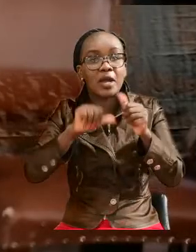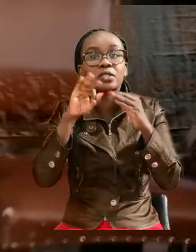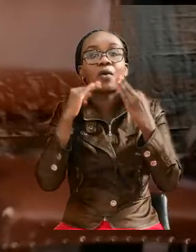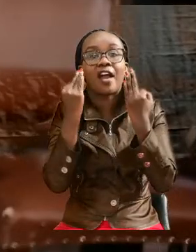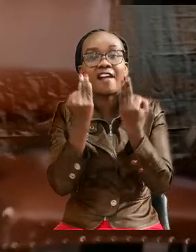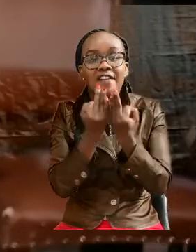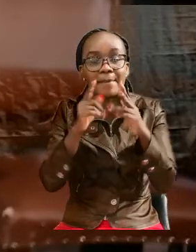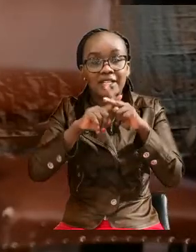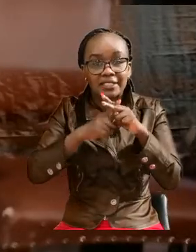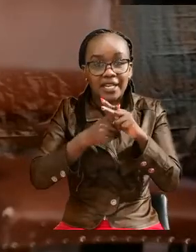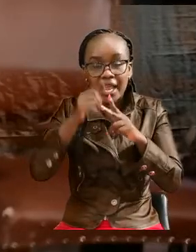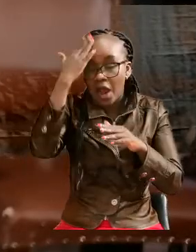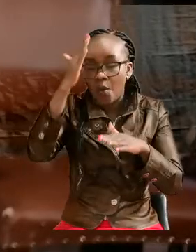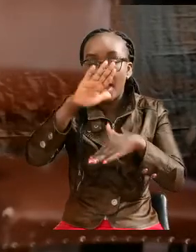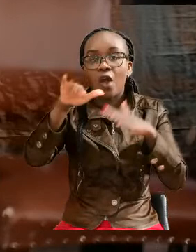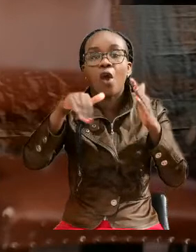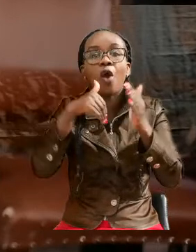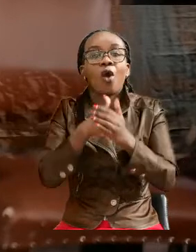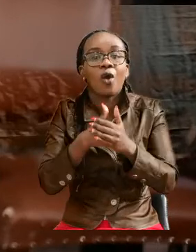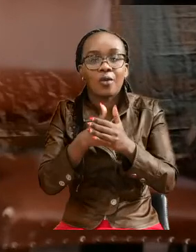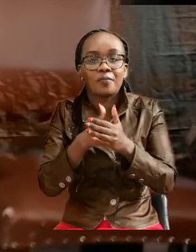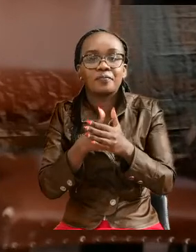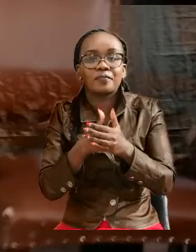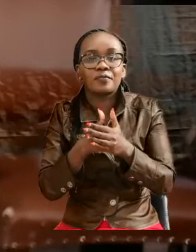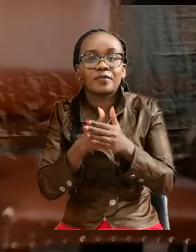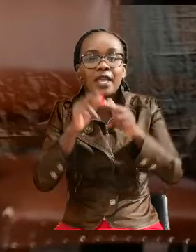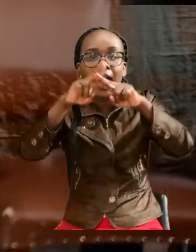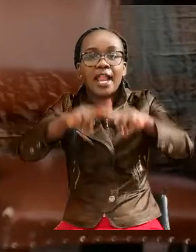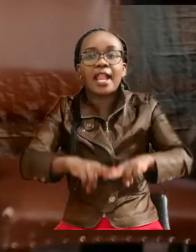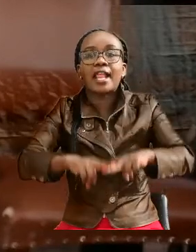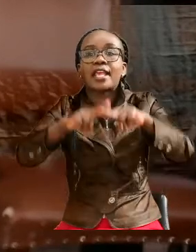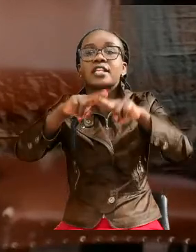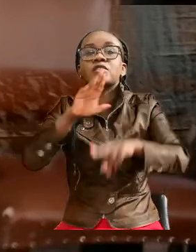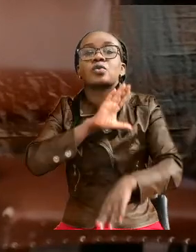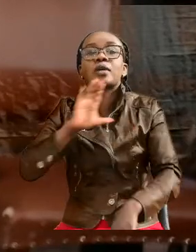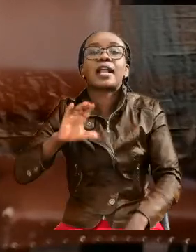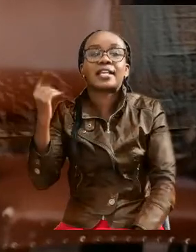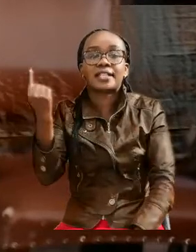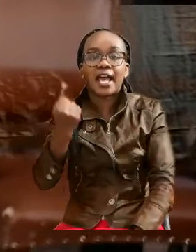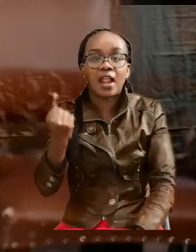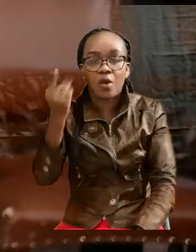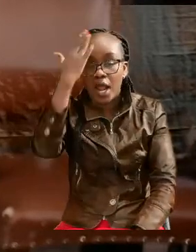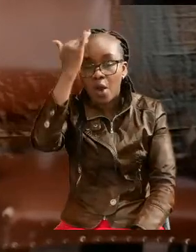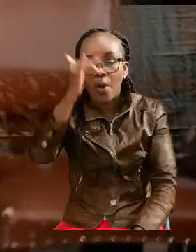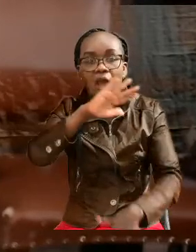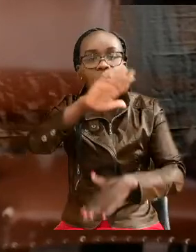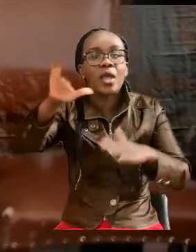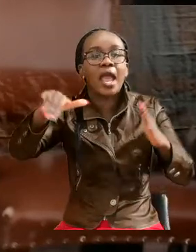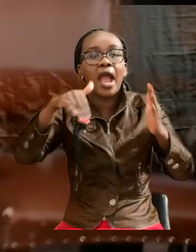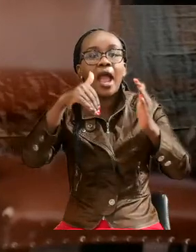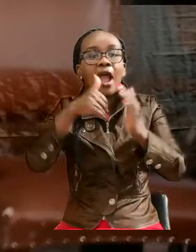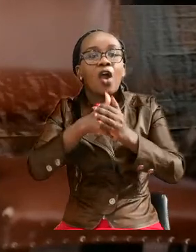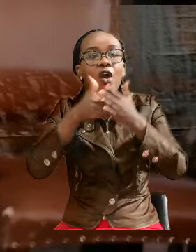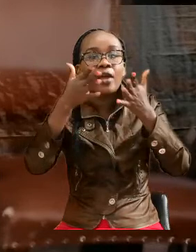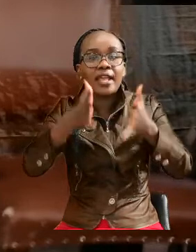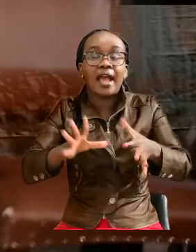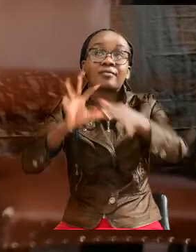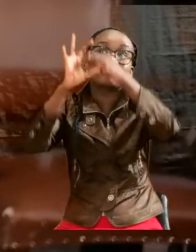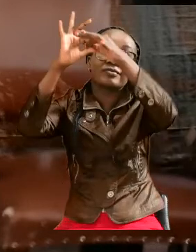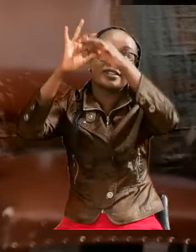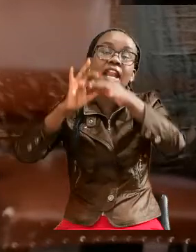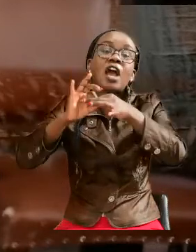Because all our genealogy leads to Christ, isn't it? because we are all co-heirs with